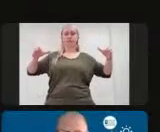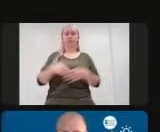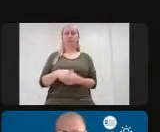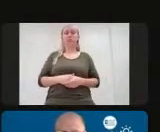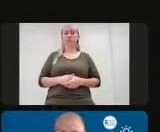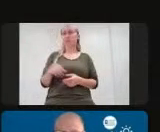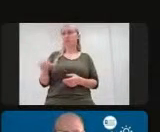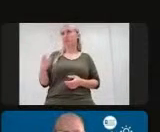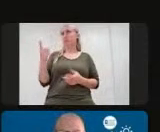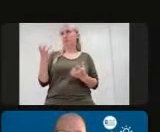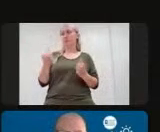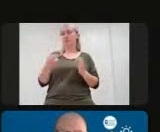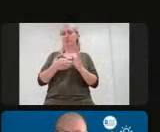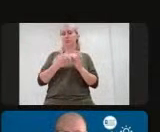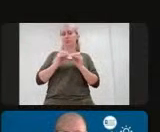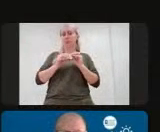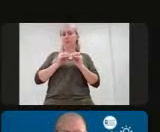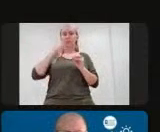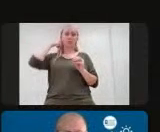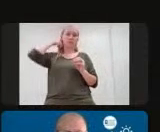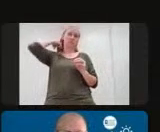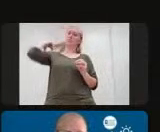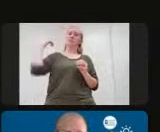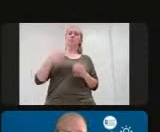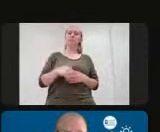Anybody want to revise that?